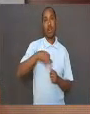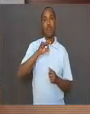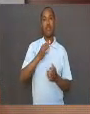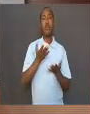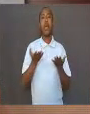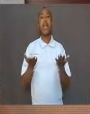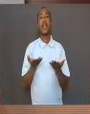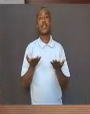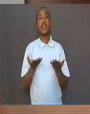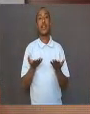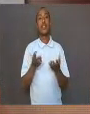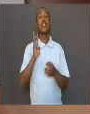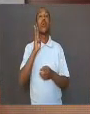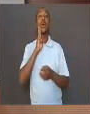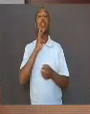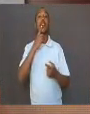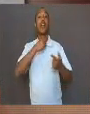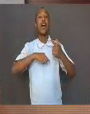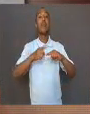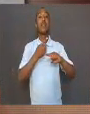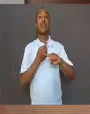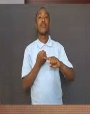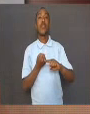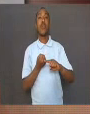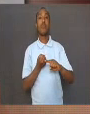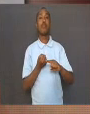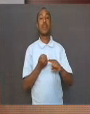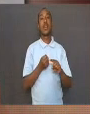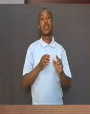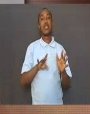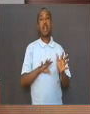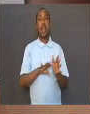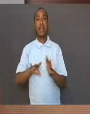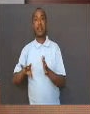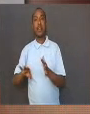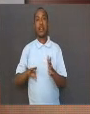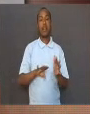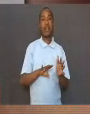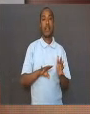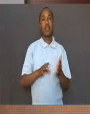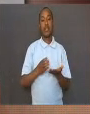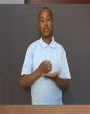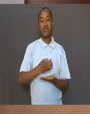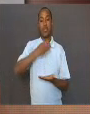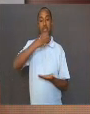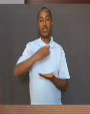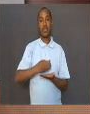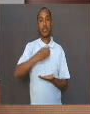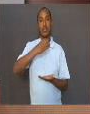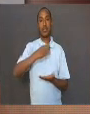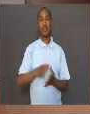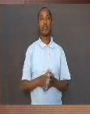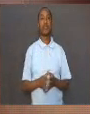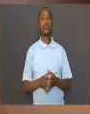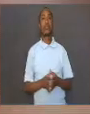regardless of whether the water comes from a lake, a faucet, or